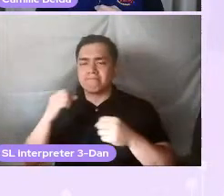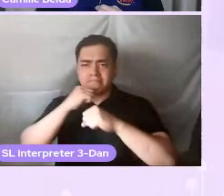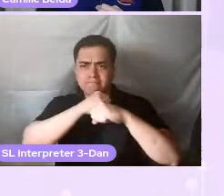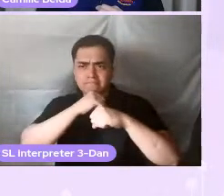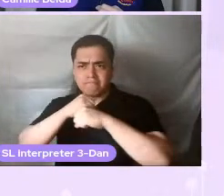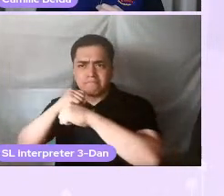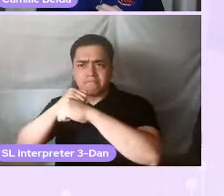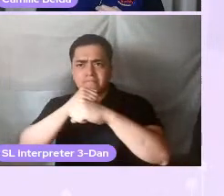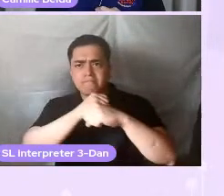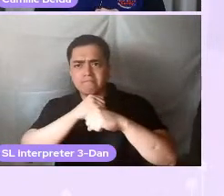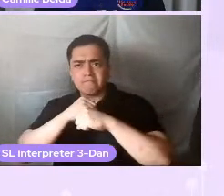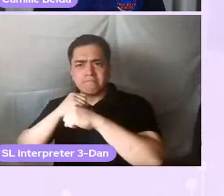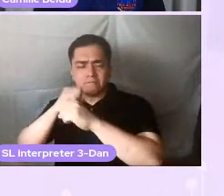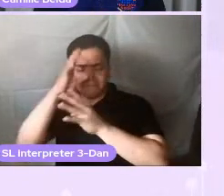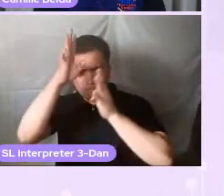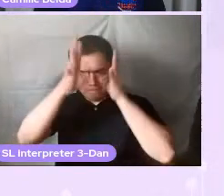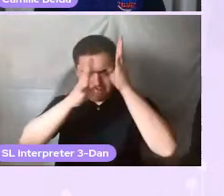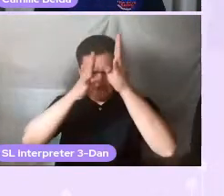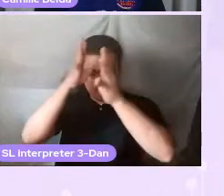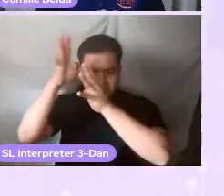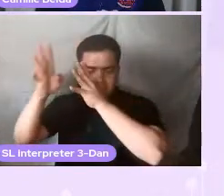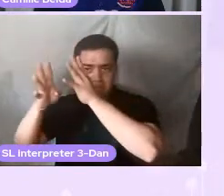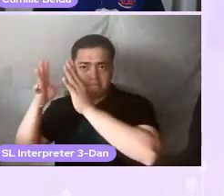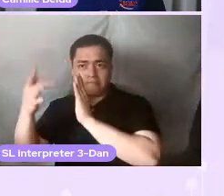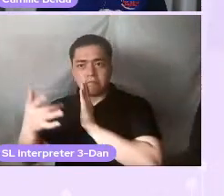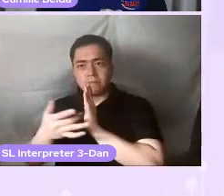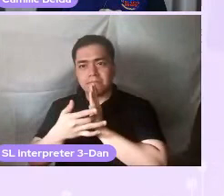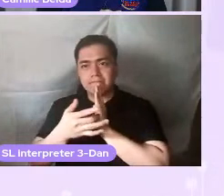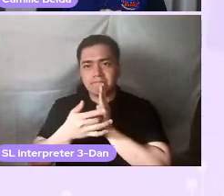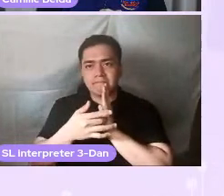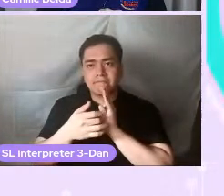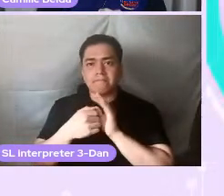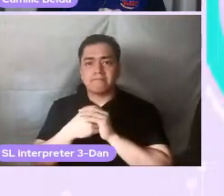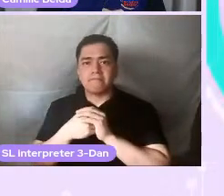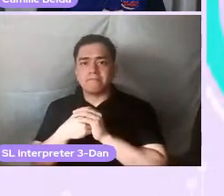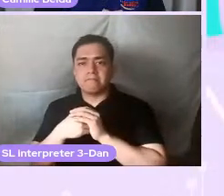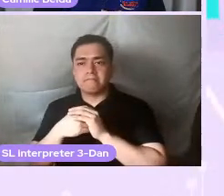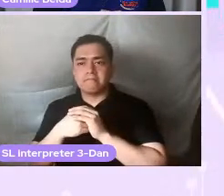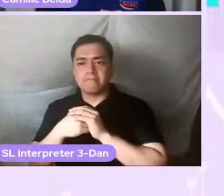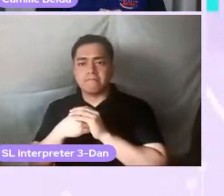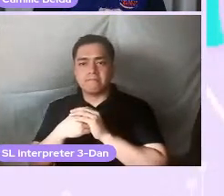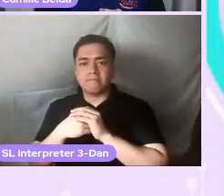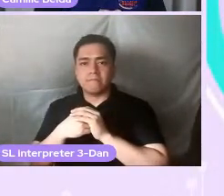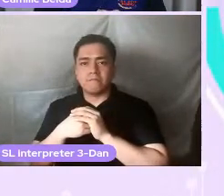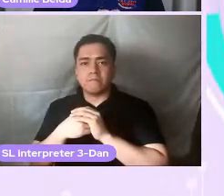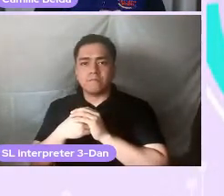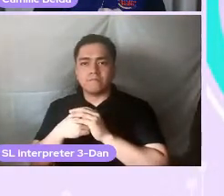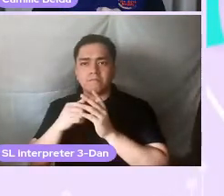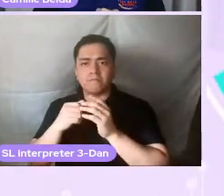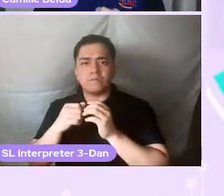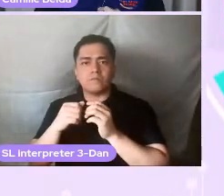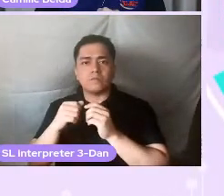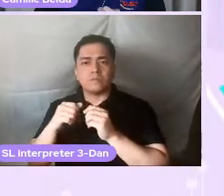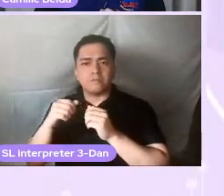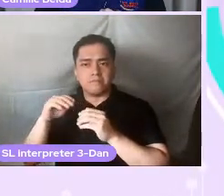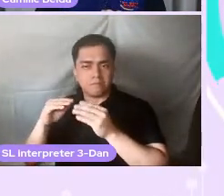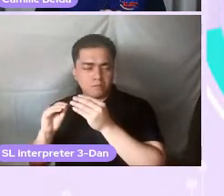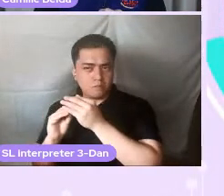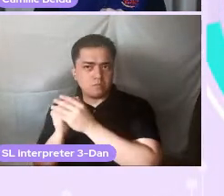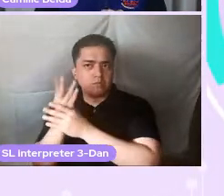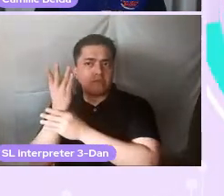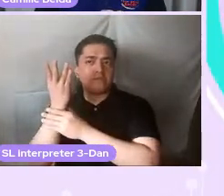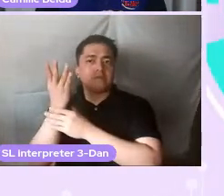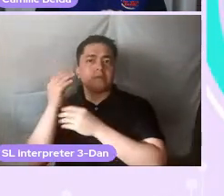spurring innovation and technopreneurship as an engine for driving economic growth and